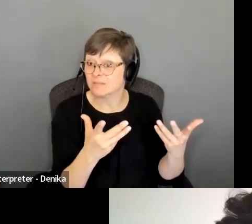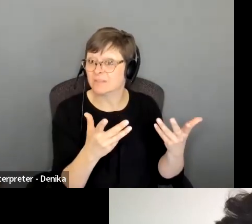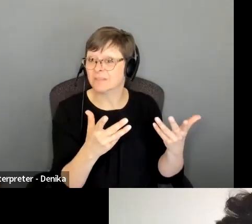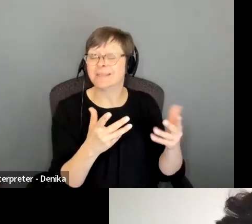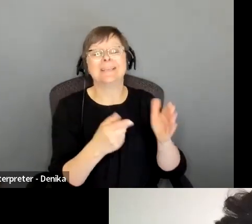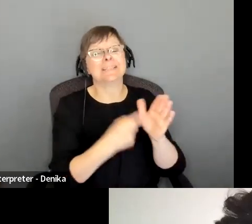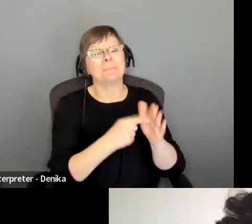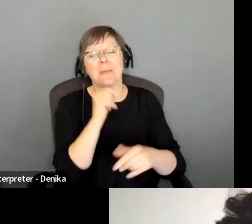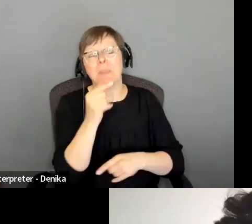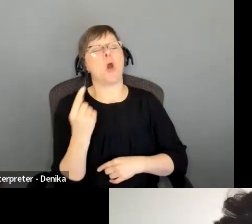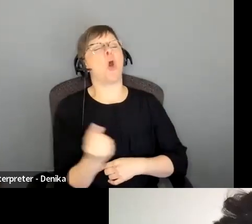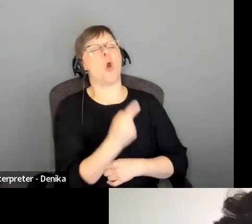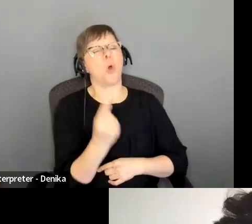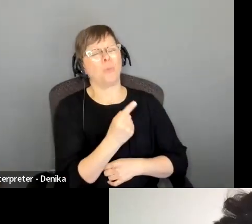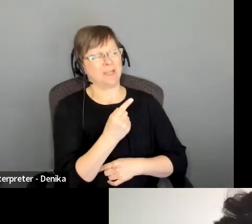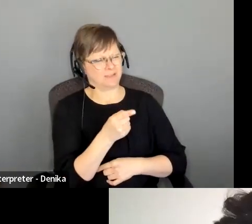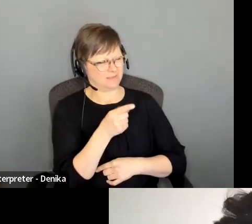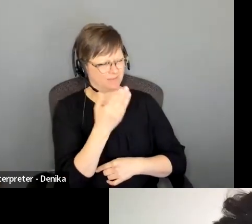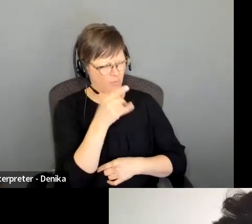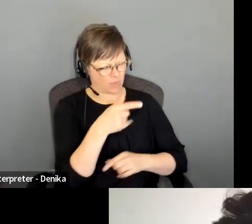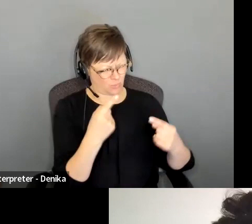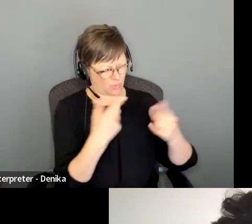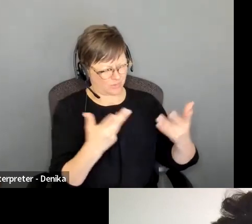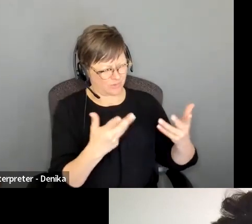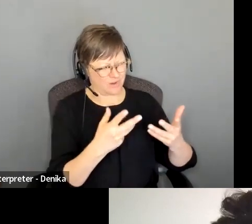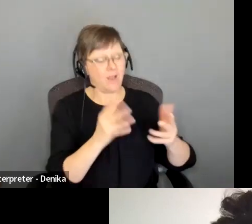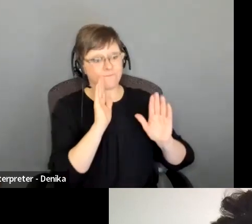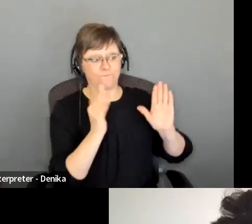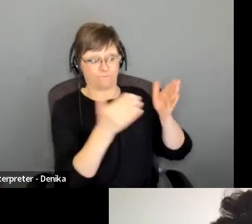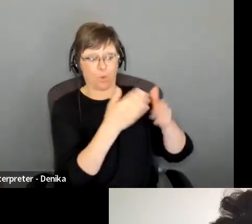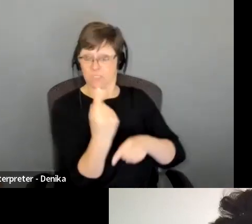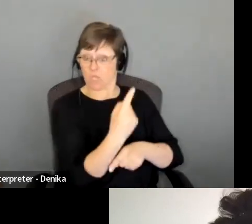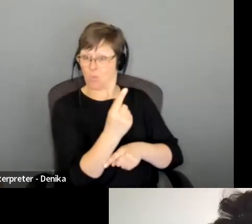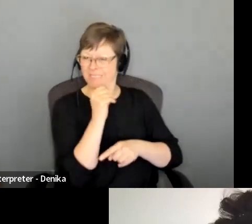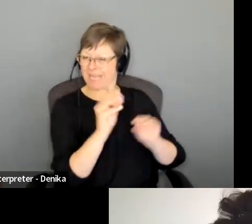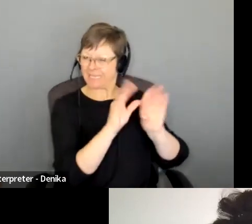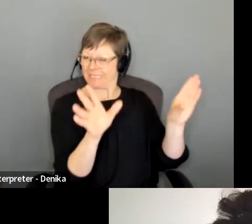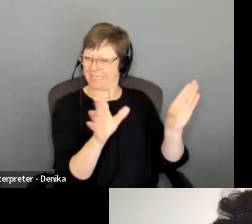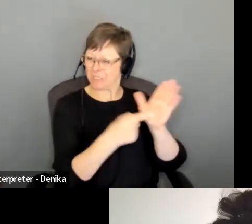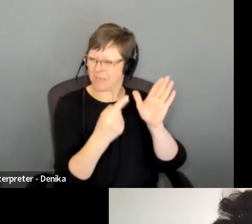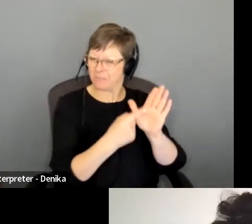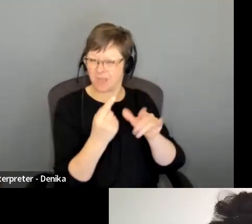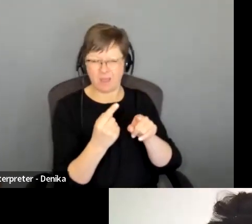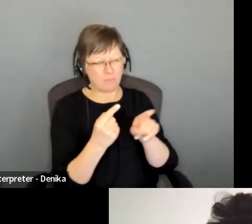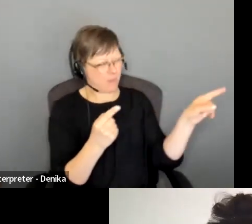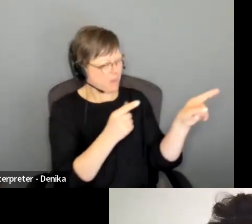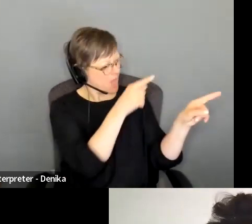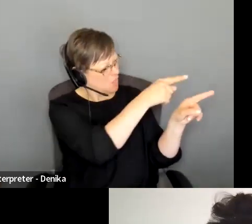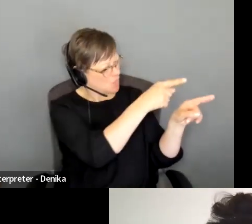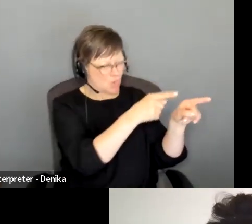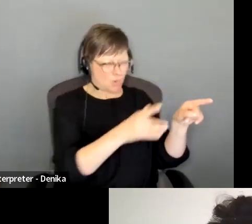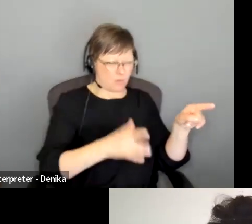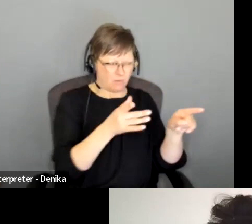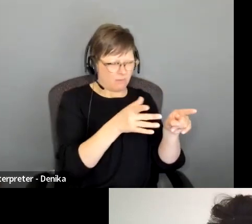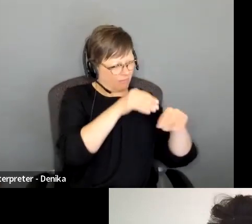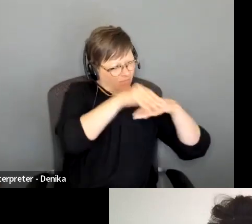validated. Then where the focus would go was always a little bit unclear. So sometimes, again, towards the person causing harm or